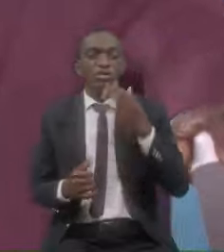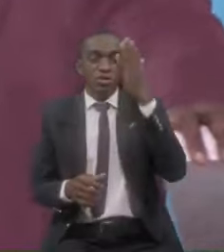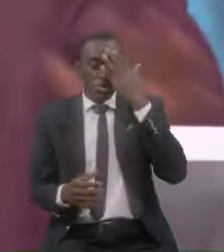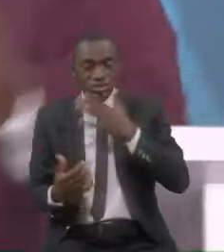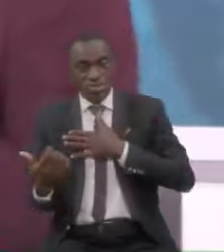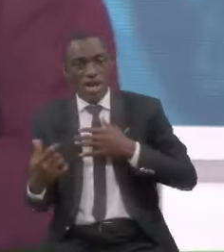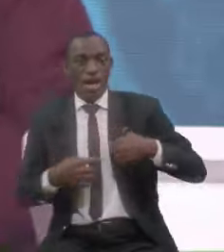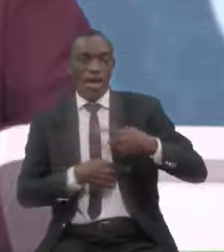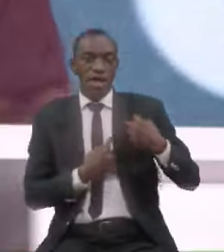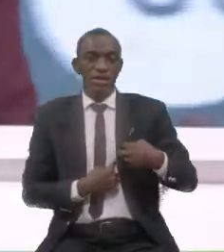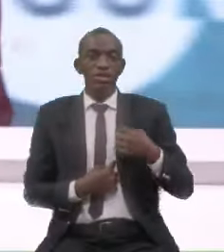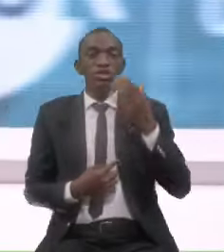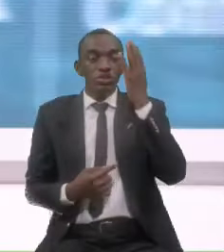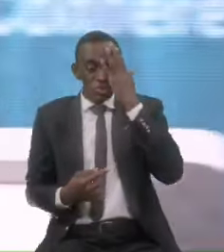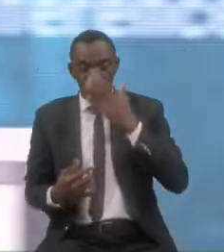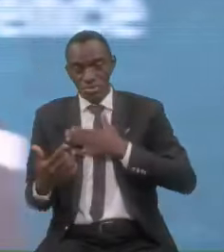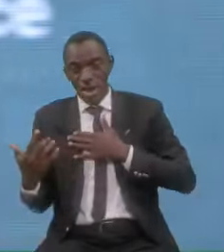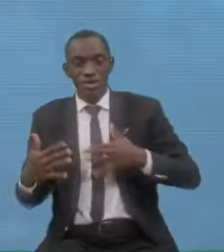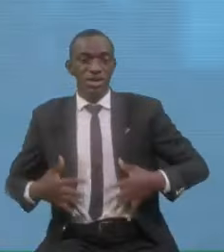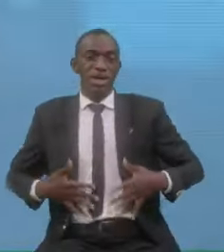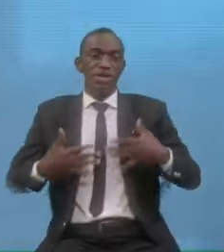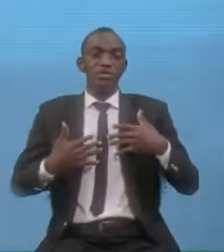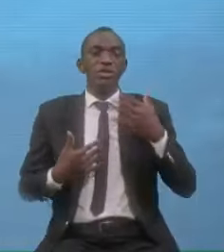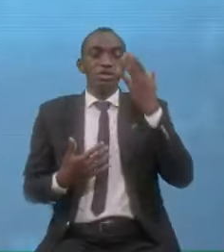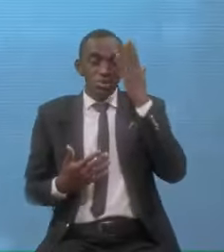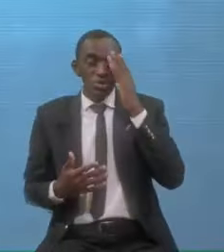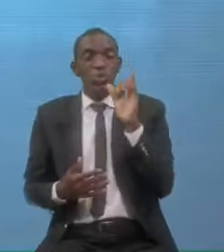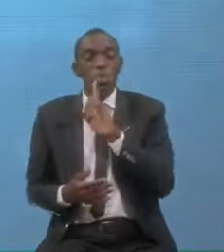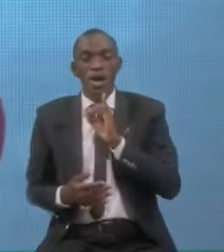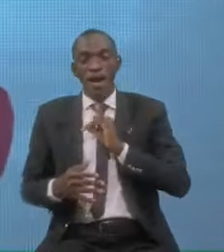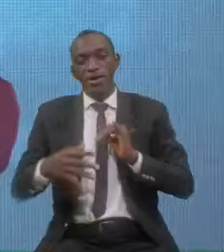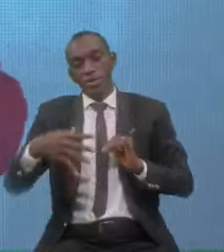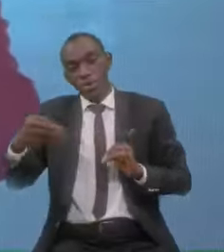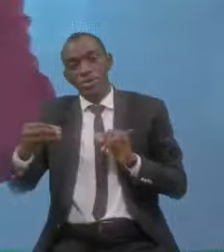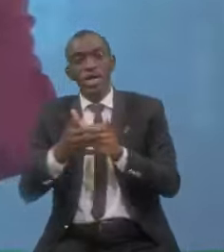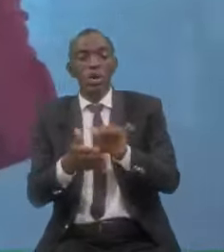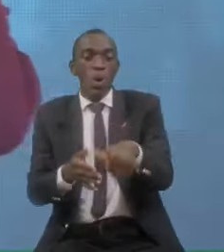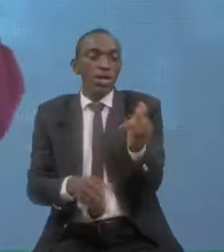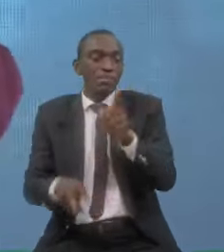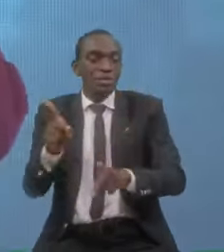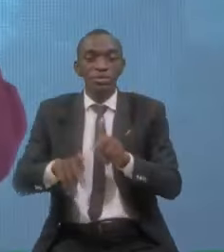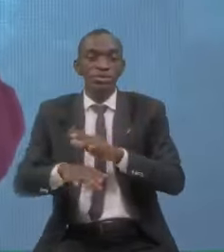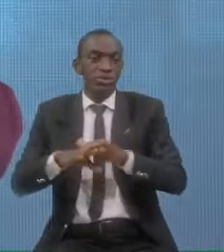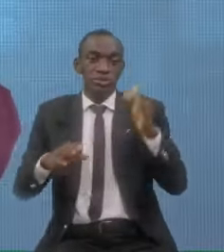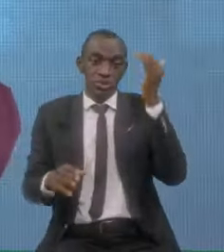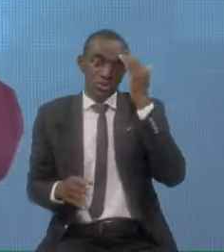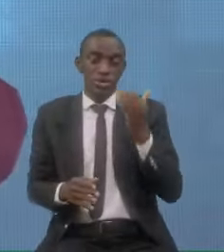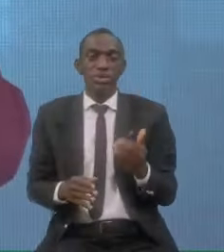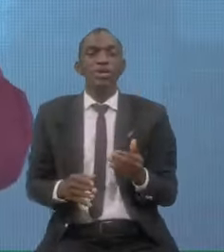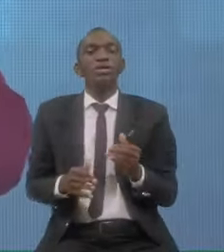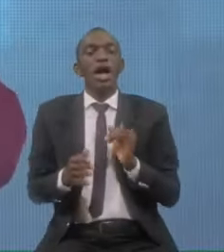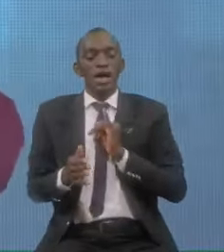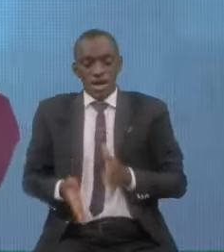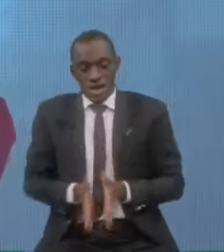where I go that other people will not know. I must ask myself with the life I